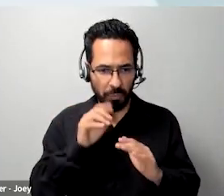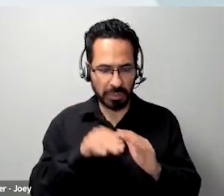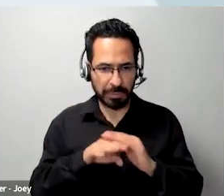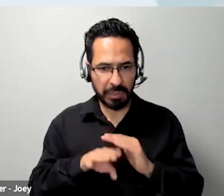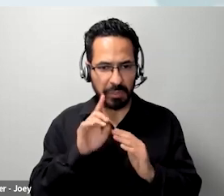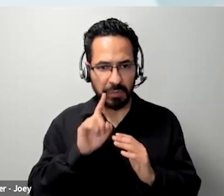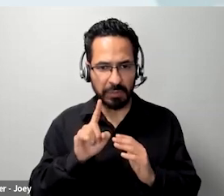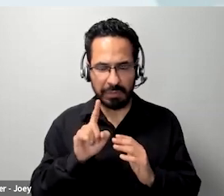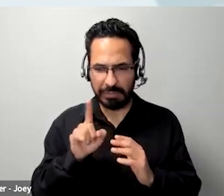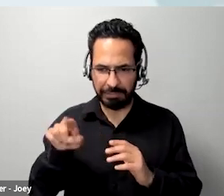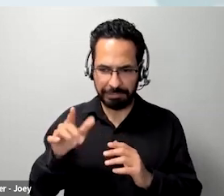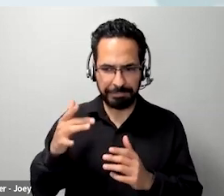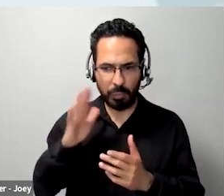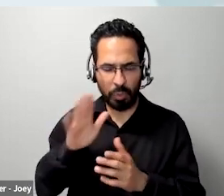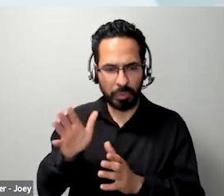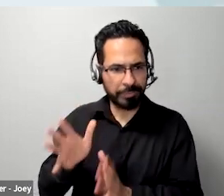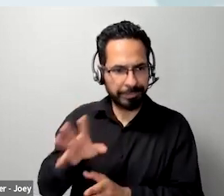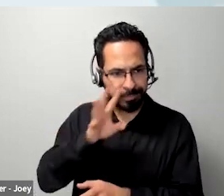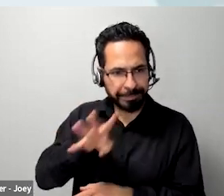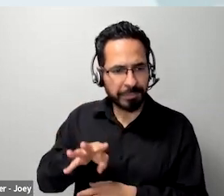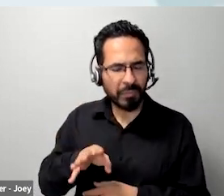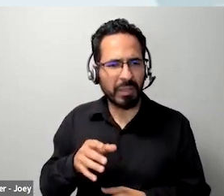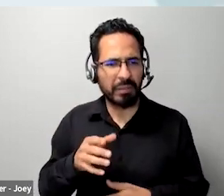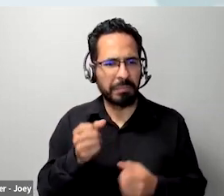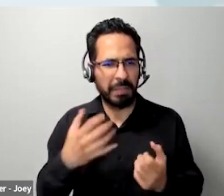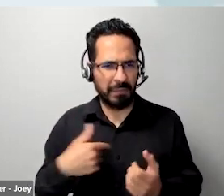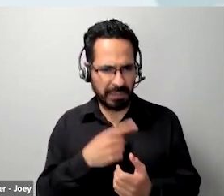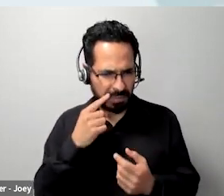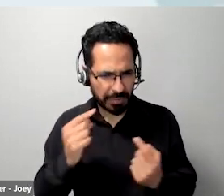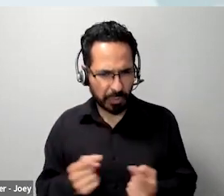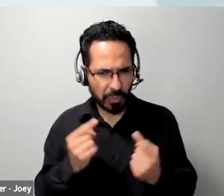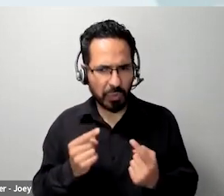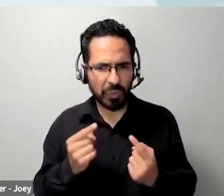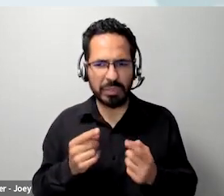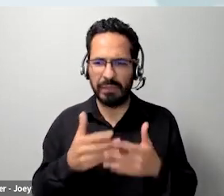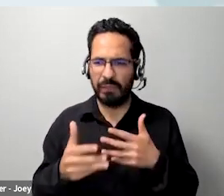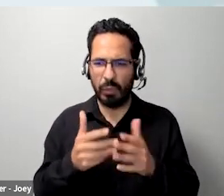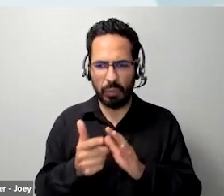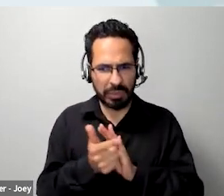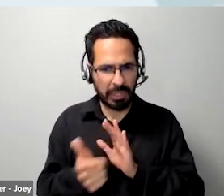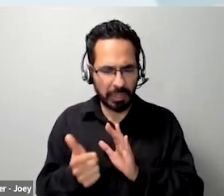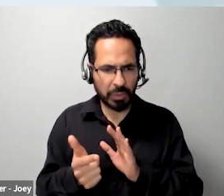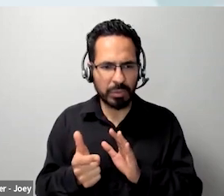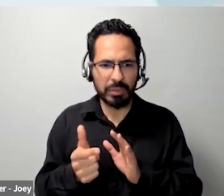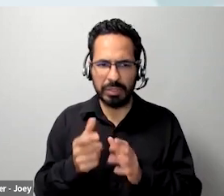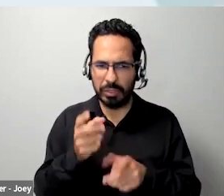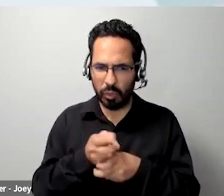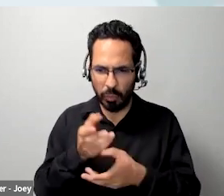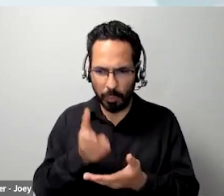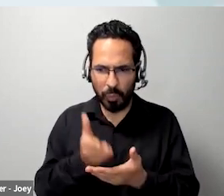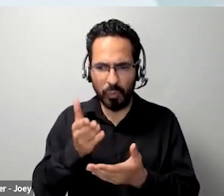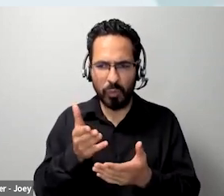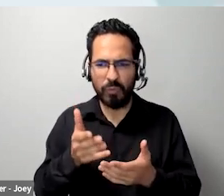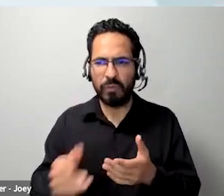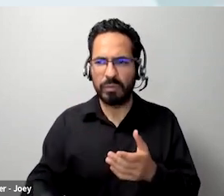ghosted. A lot of us think it hurts us, even though it's illegal. It's hard to prove and not worth a lawsuit. What are your thoughts? And I